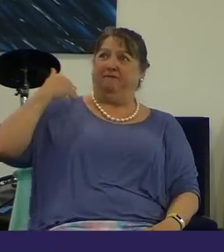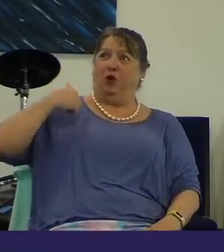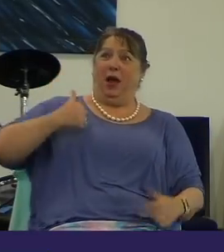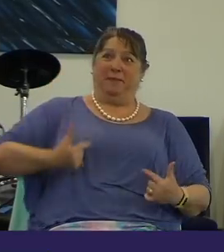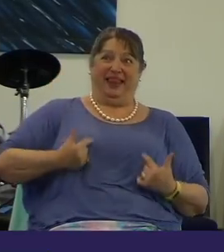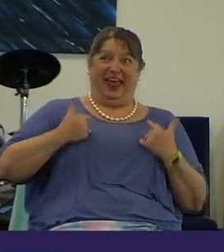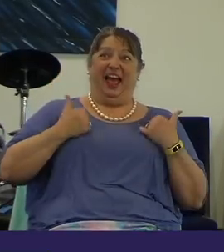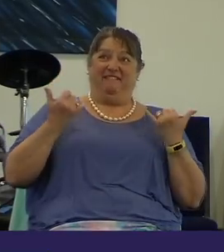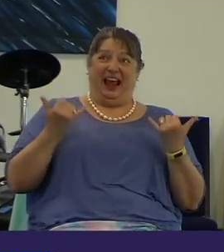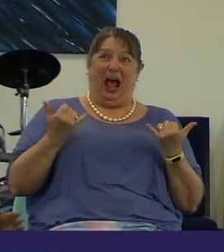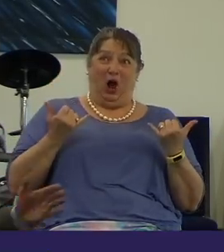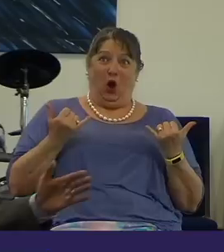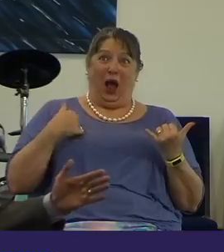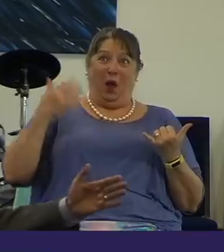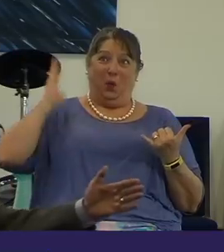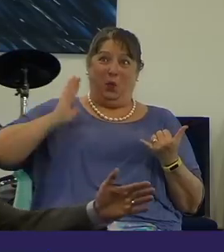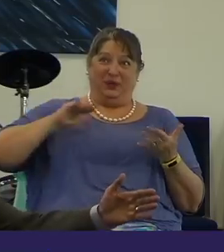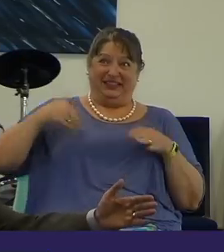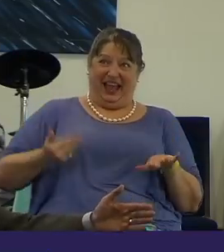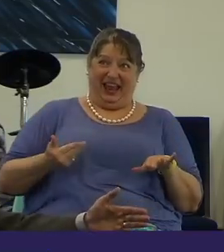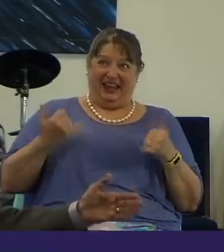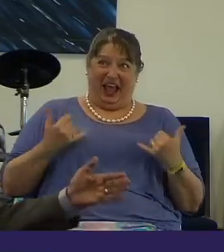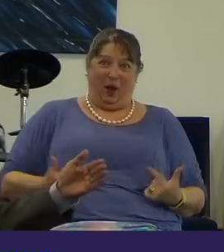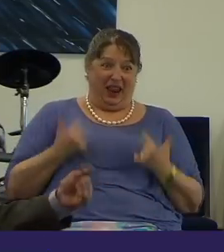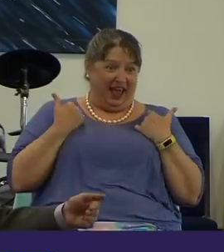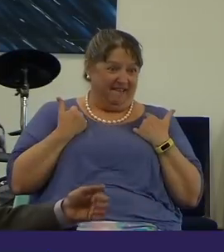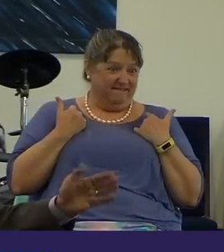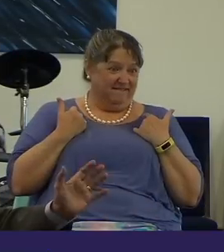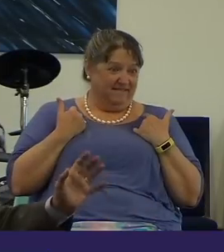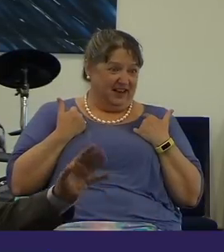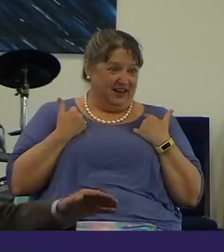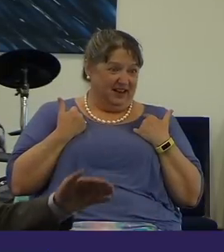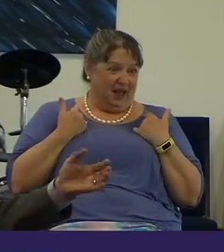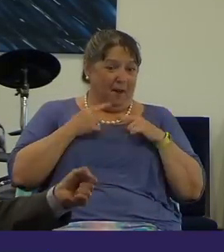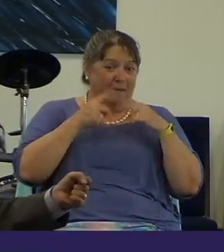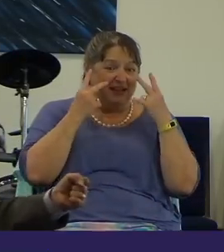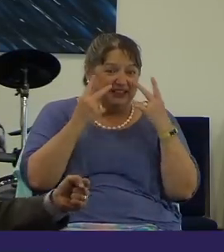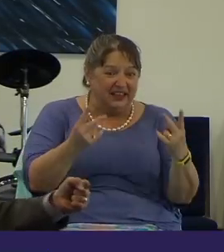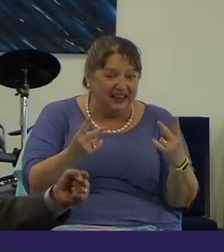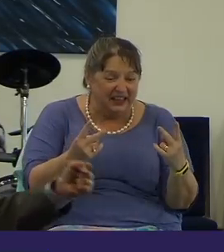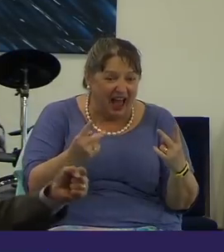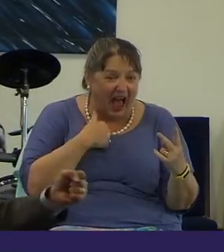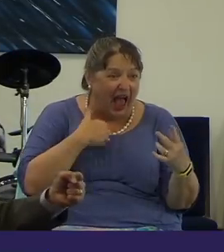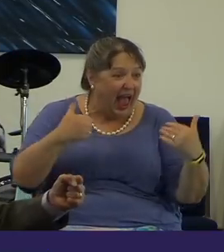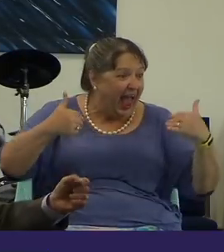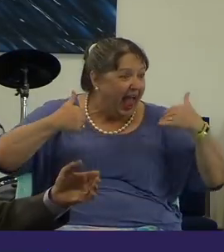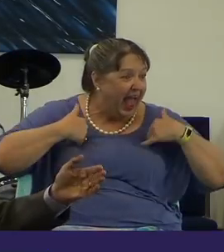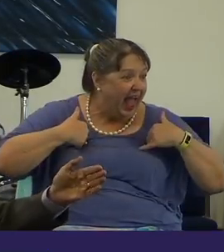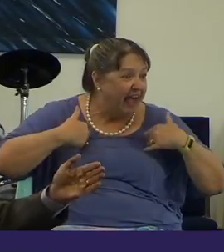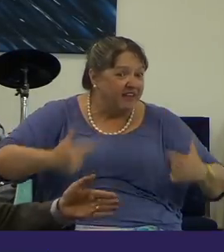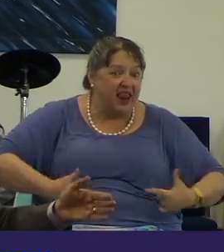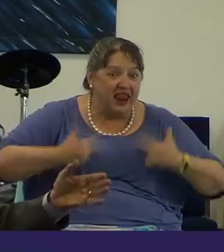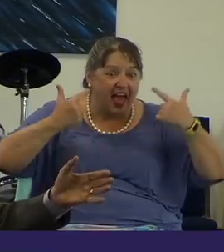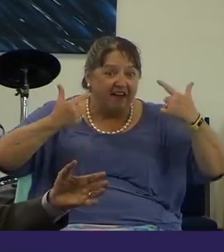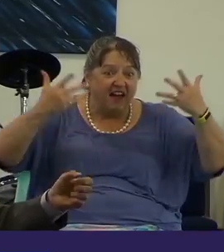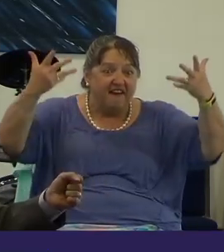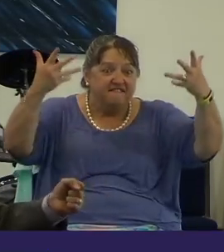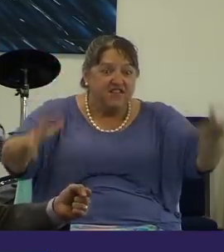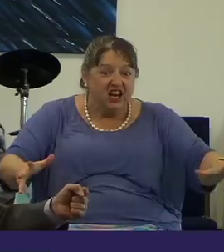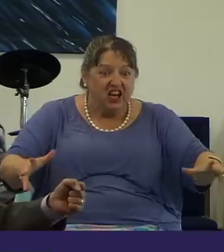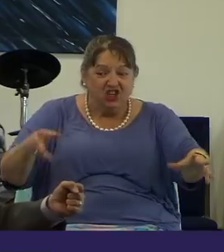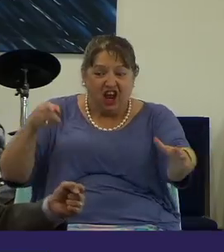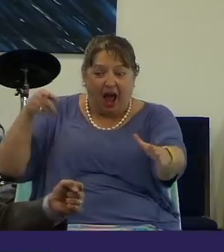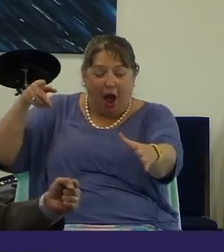living one. I was dead. I am the living one. I was dead. But behold, I hold life. I've overcome. I've taken the keys